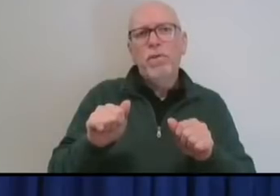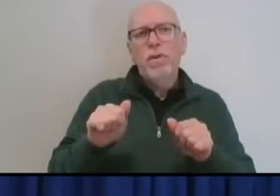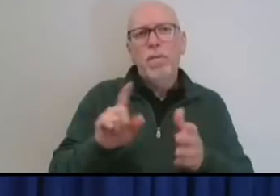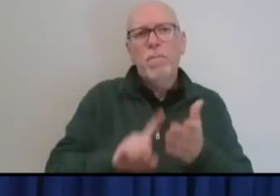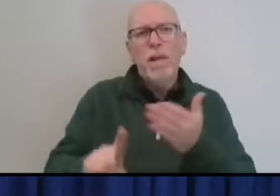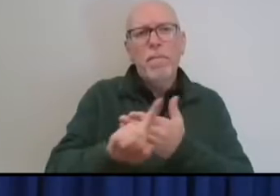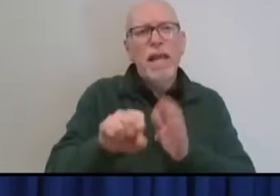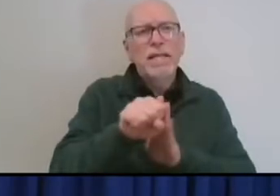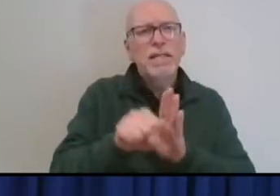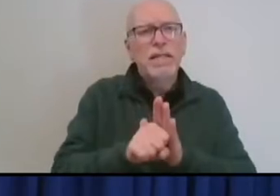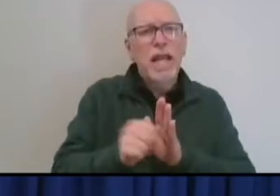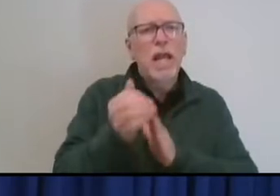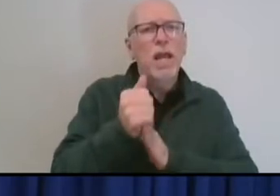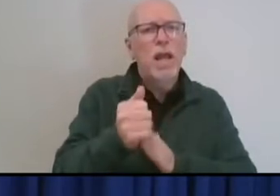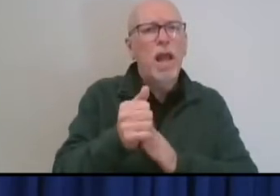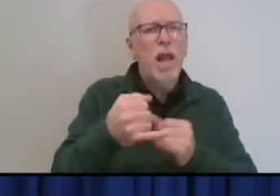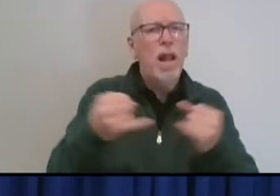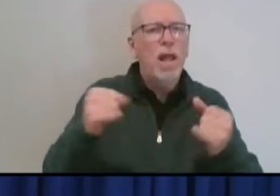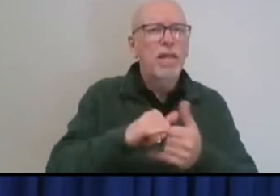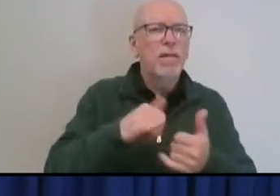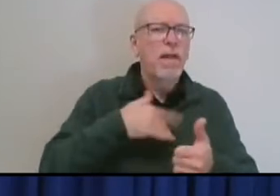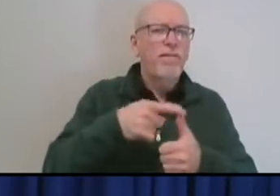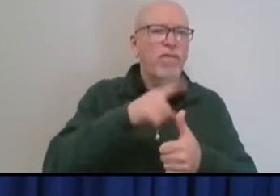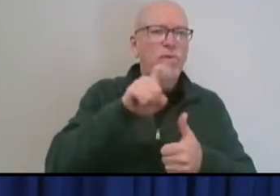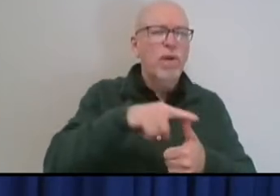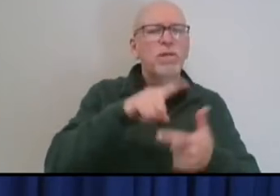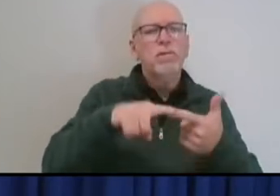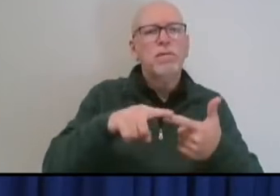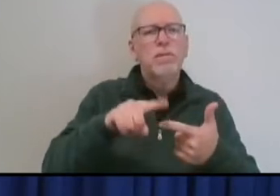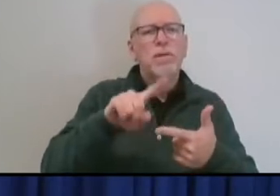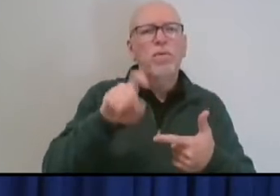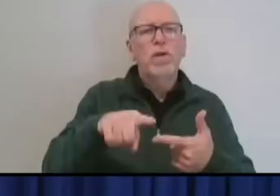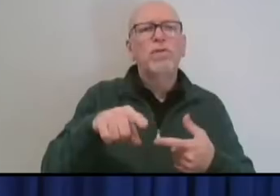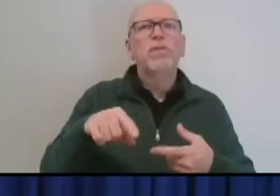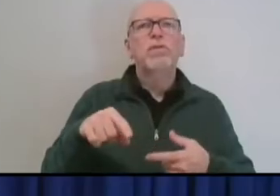state guidelines is my first question. And then my second question is,